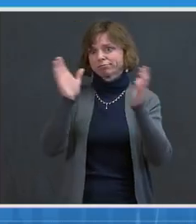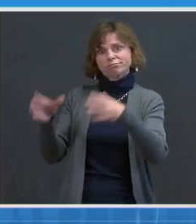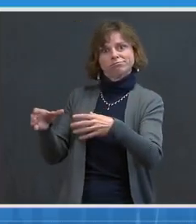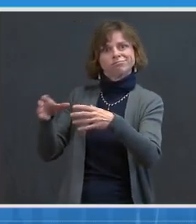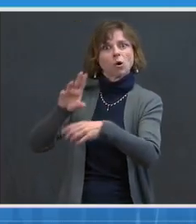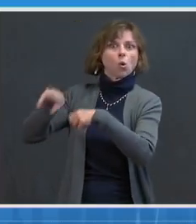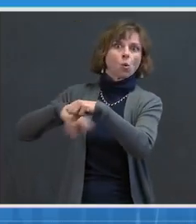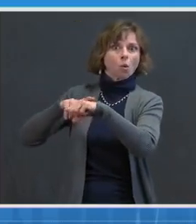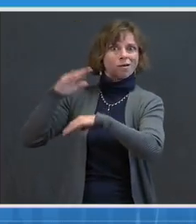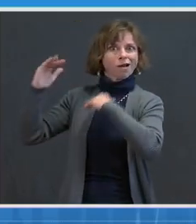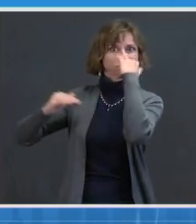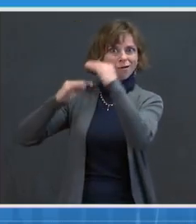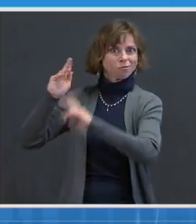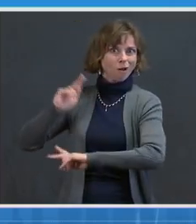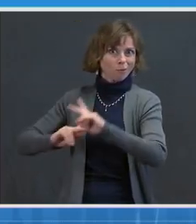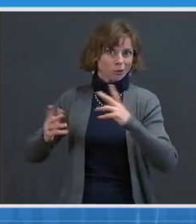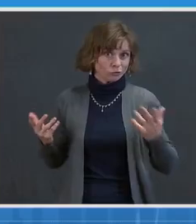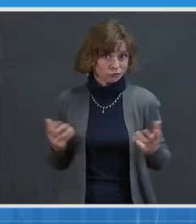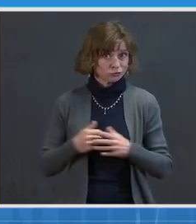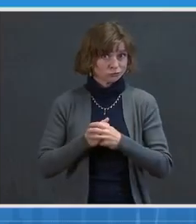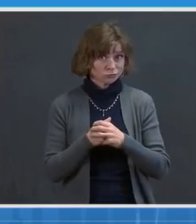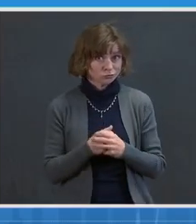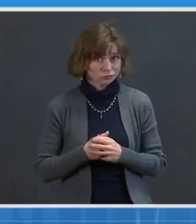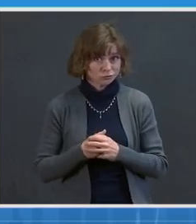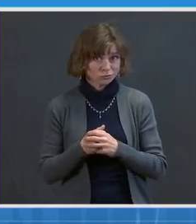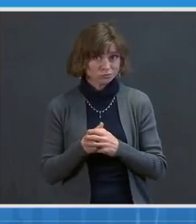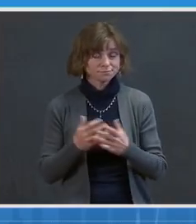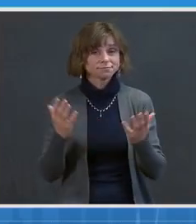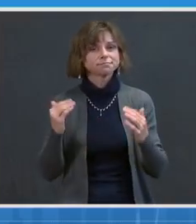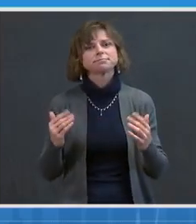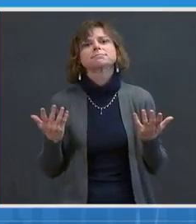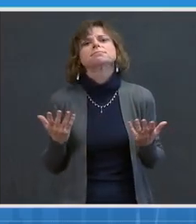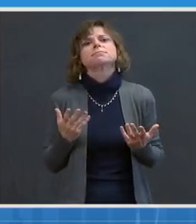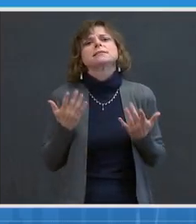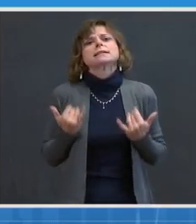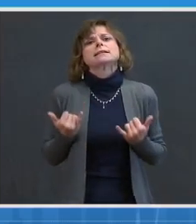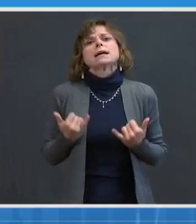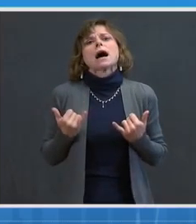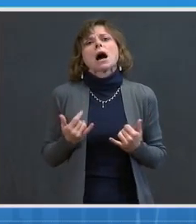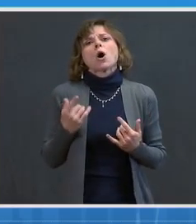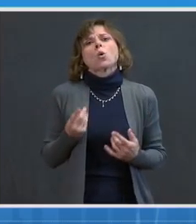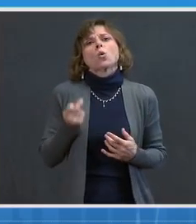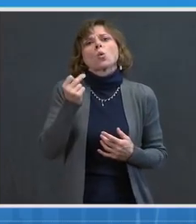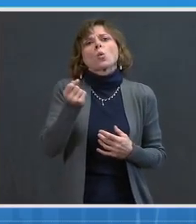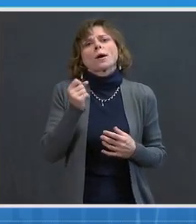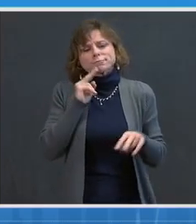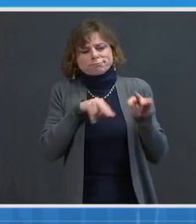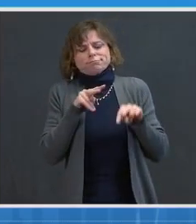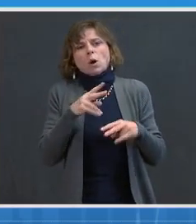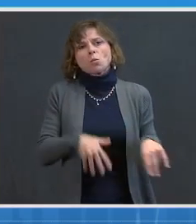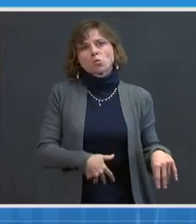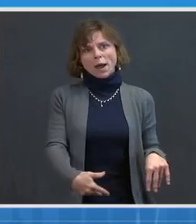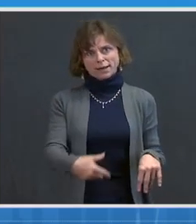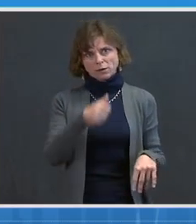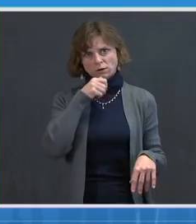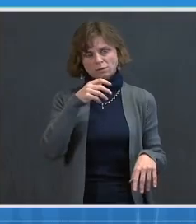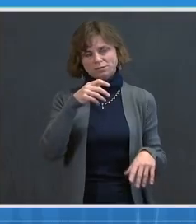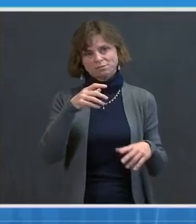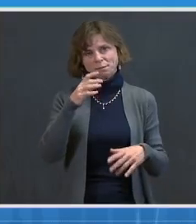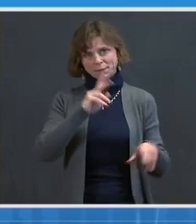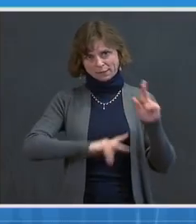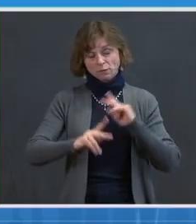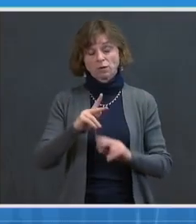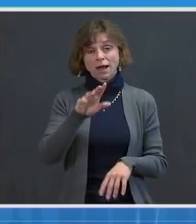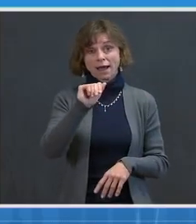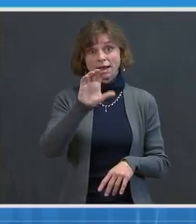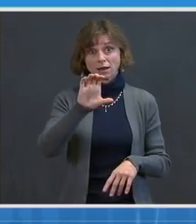adult population. Next slide. So let's take a quick look at the pregnant individuals. The American College of Obstetrics